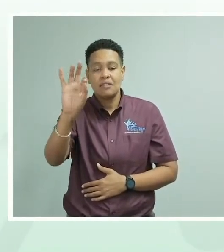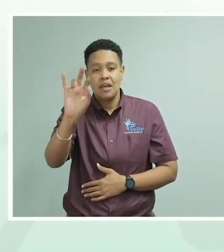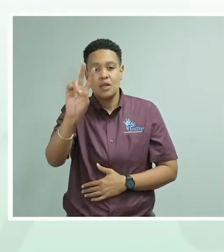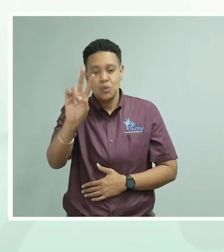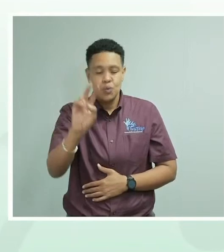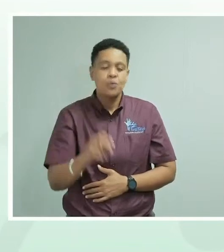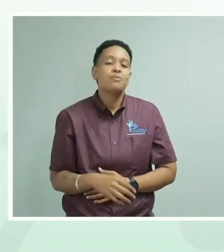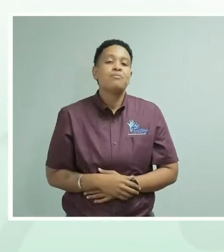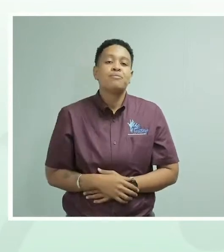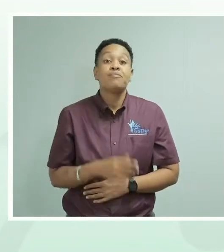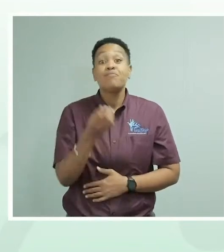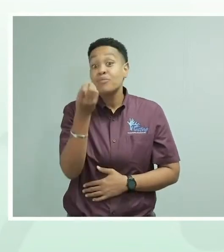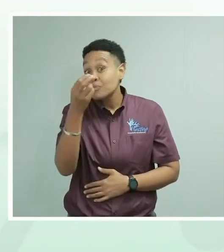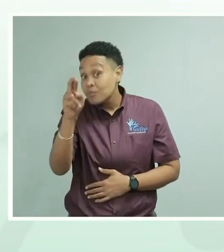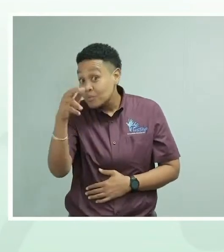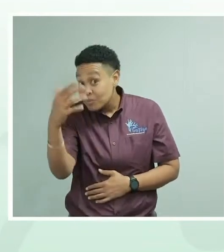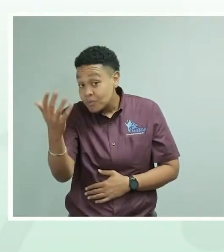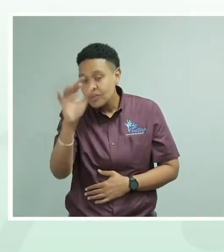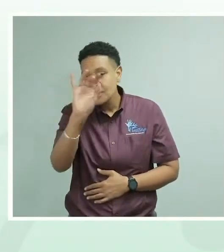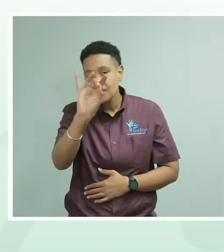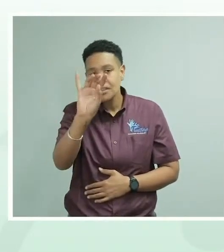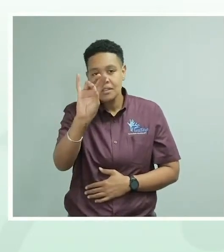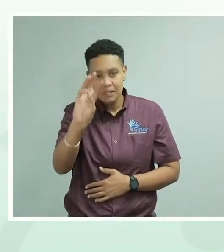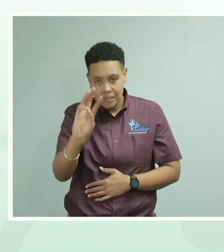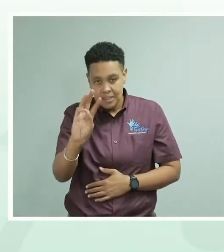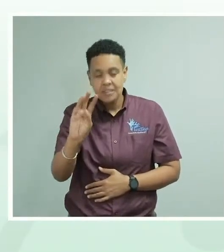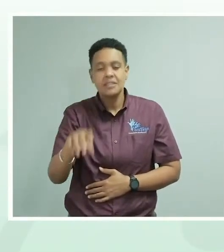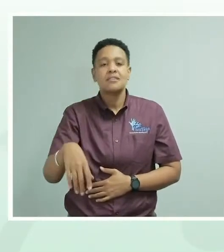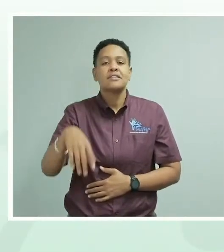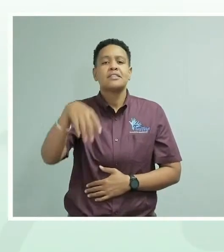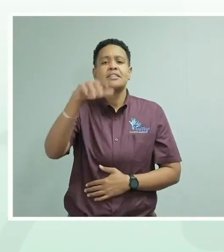888-754-7792 or